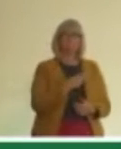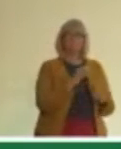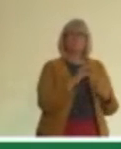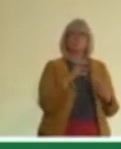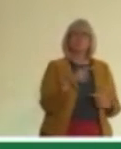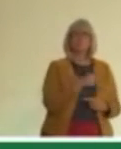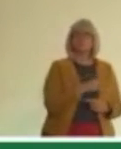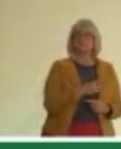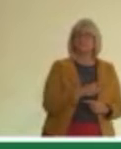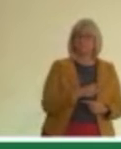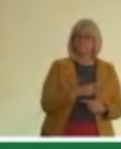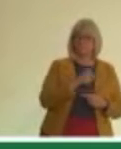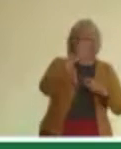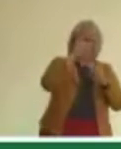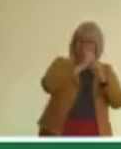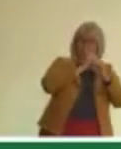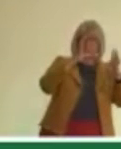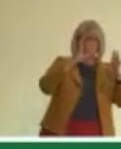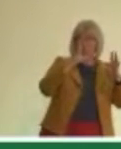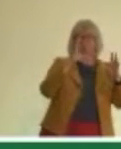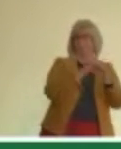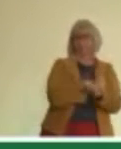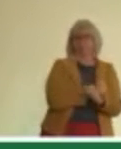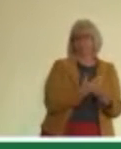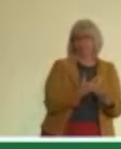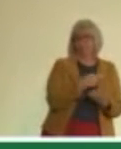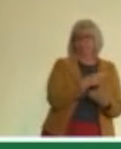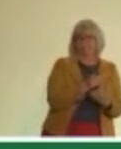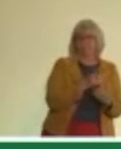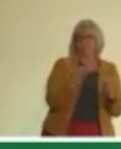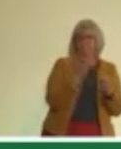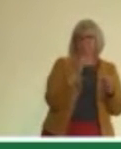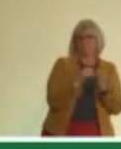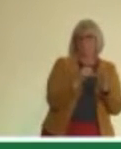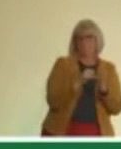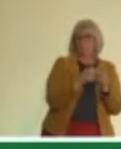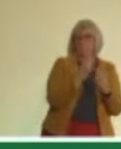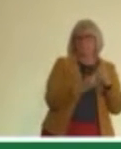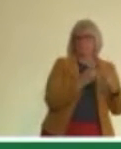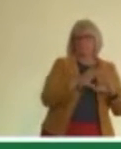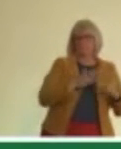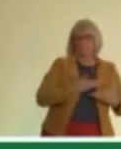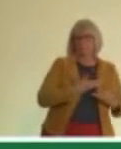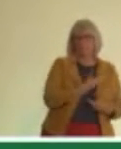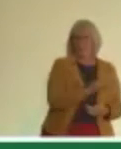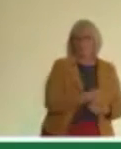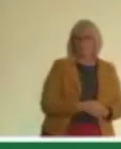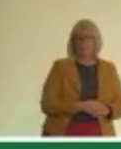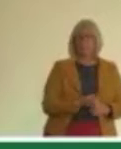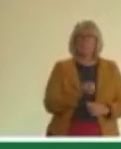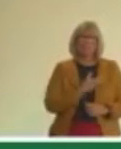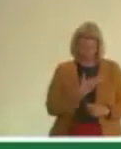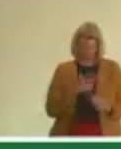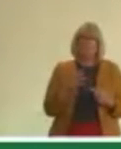they lack the vision to even recognize the problems, and they just don't even care. But the Labour Party, they recognize that things are